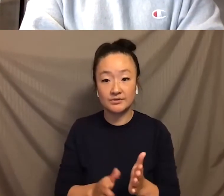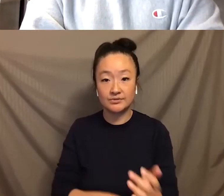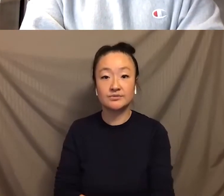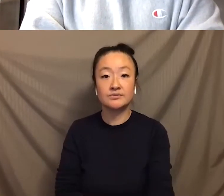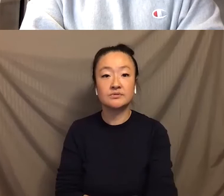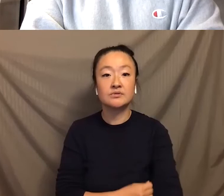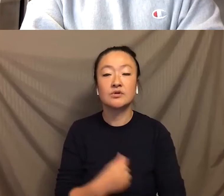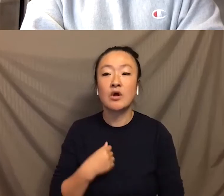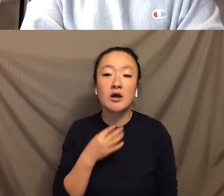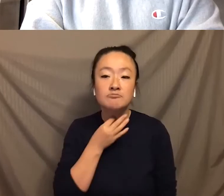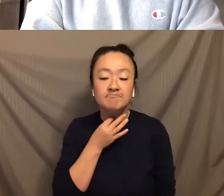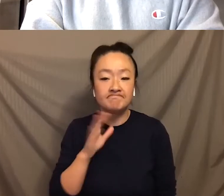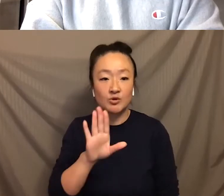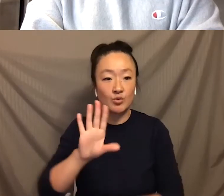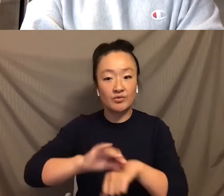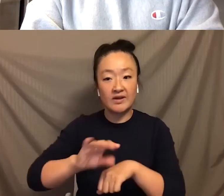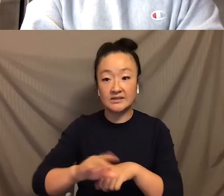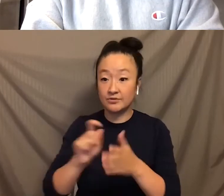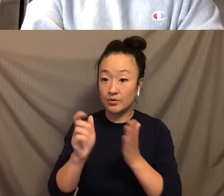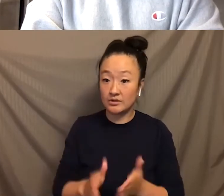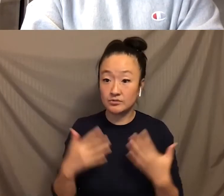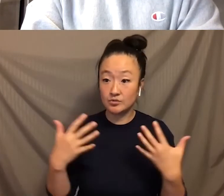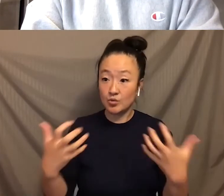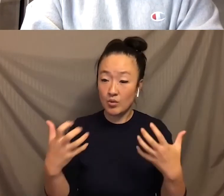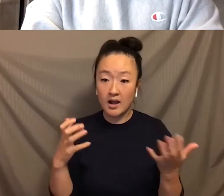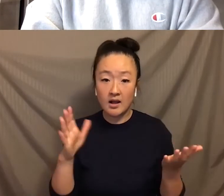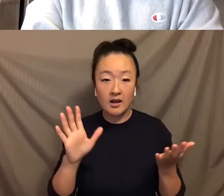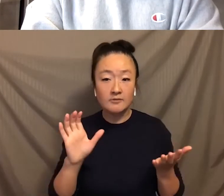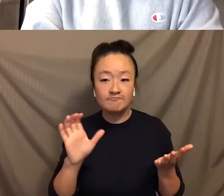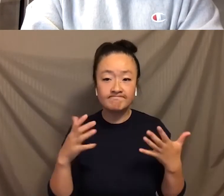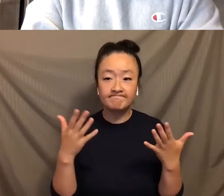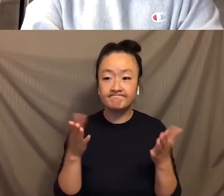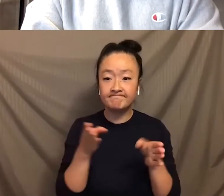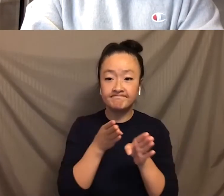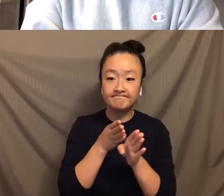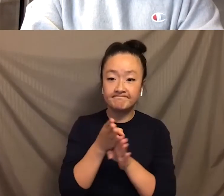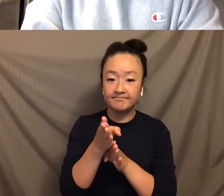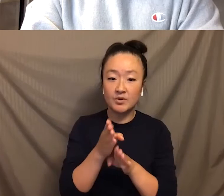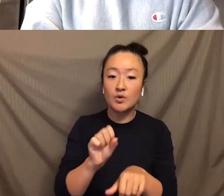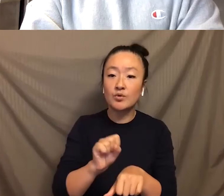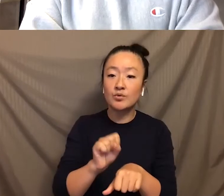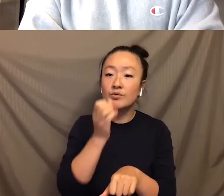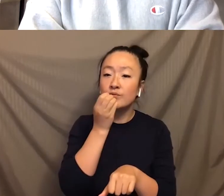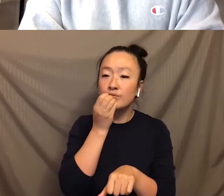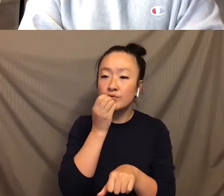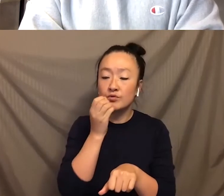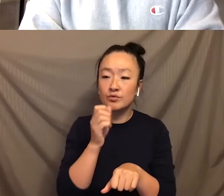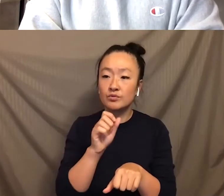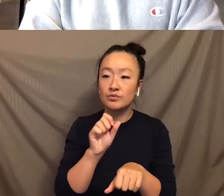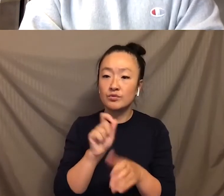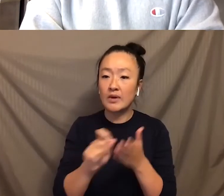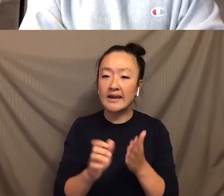to hear, what is your advice for writers who are wanting to explore a career in food writing? How would they get